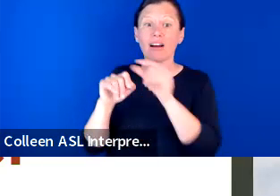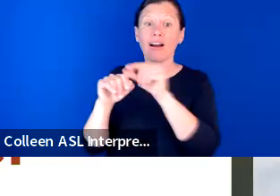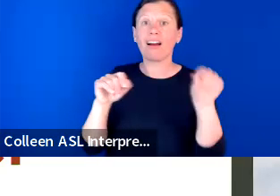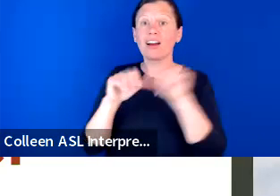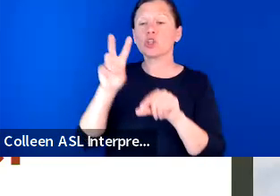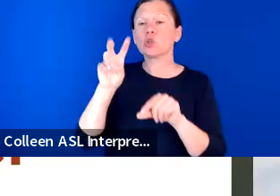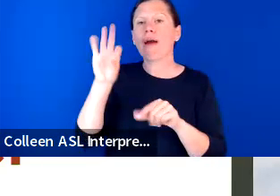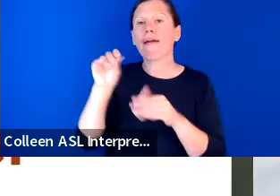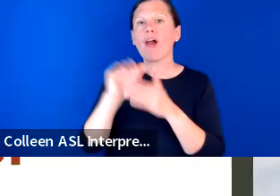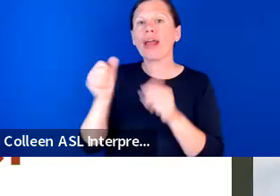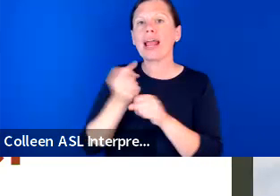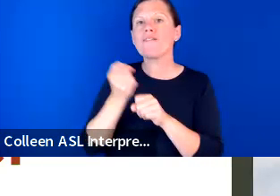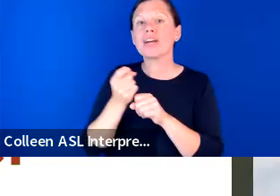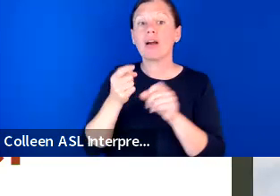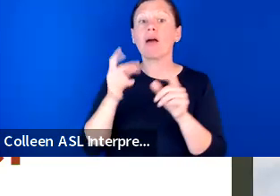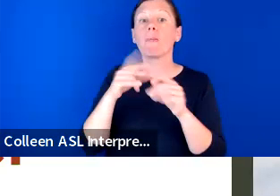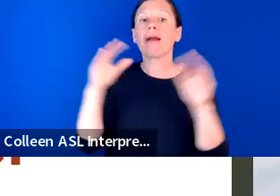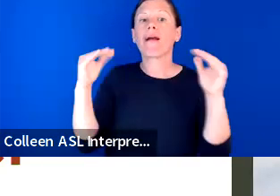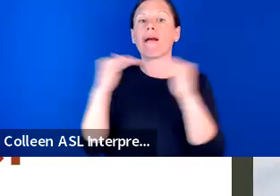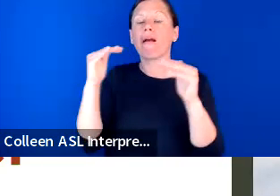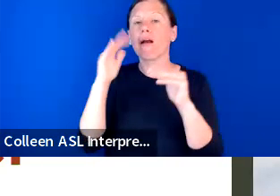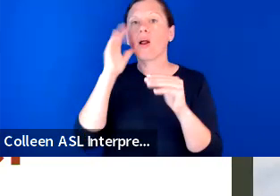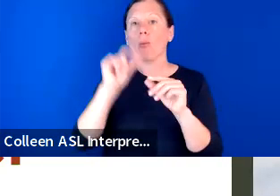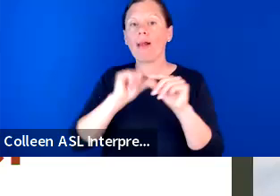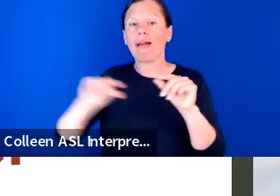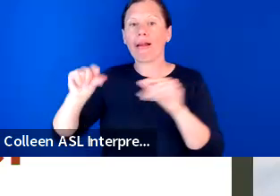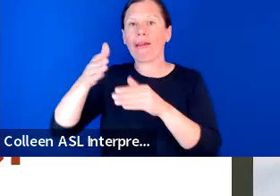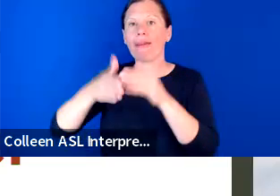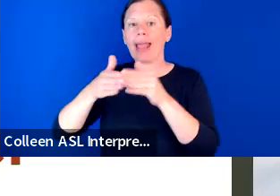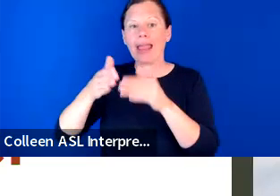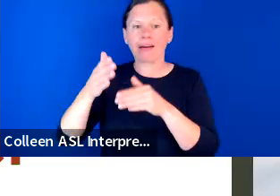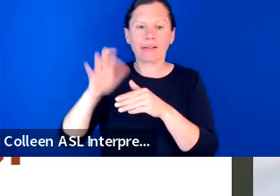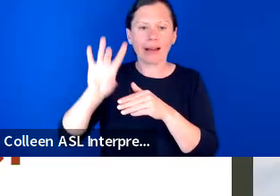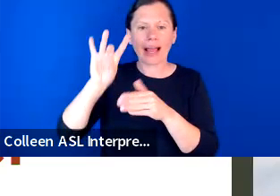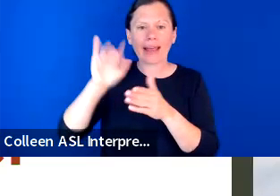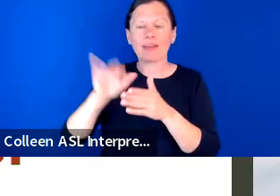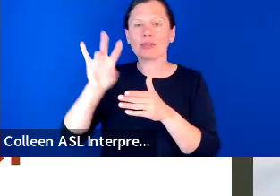at $8,700 over 30 years.